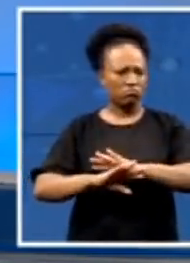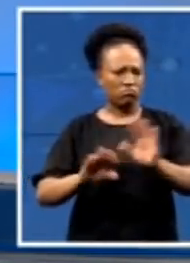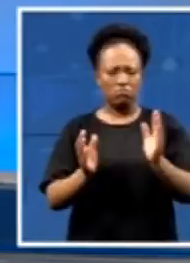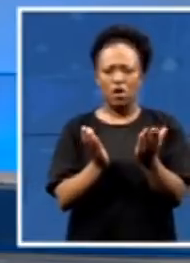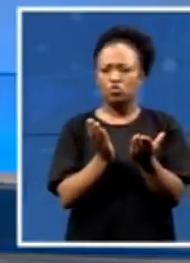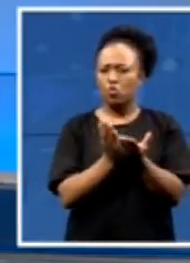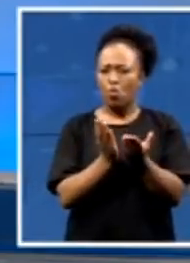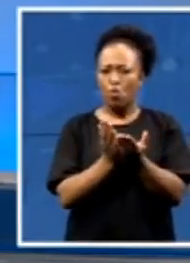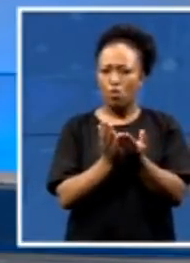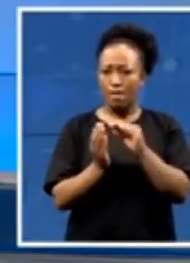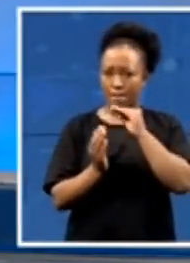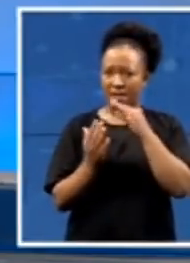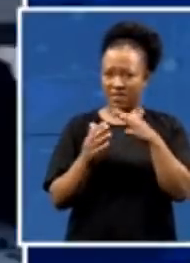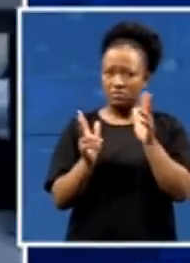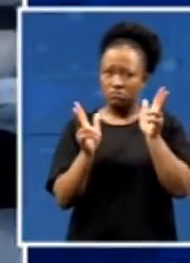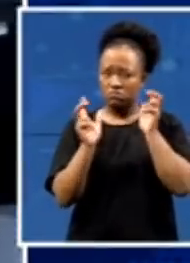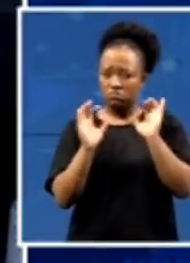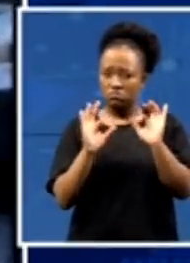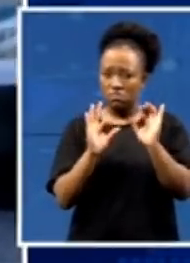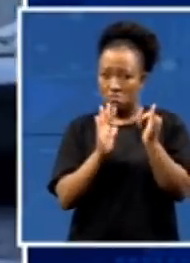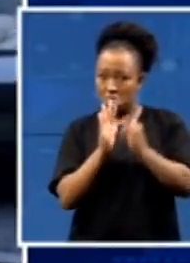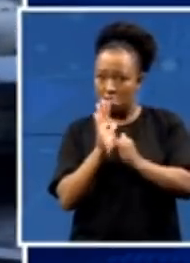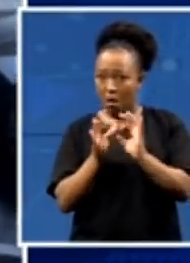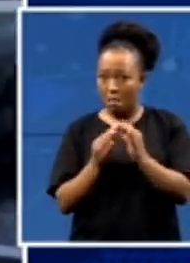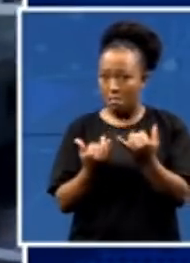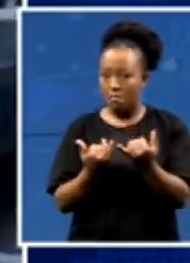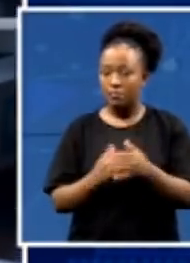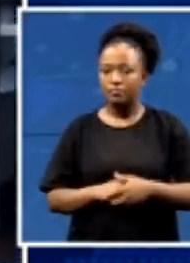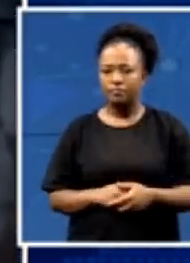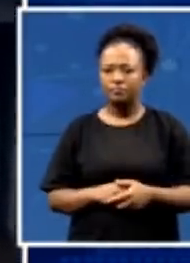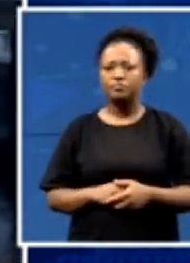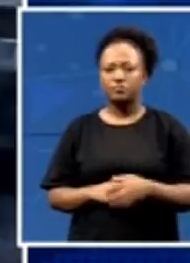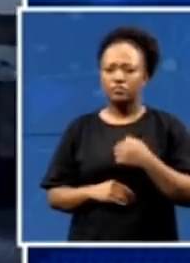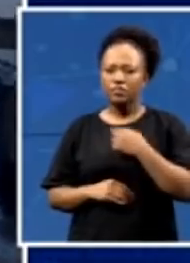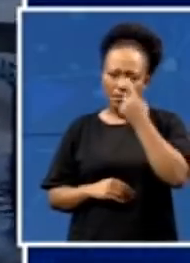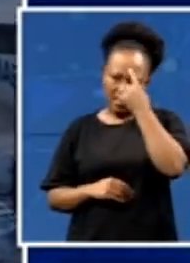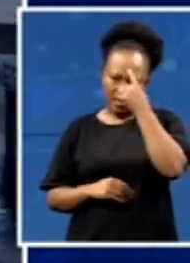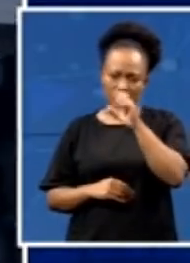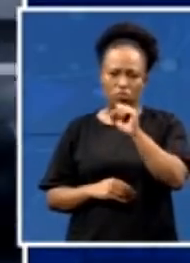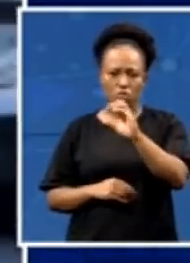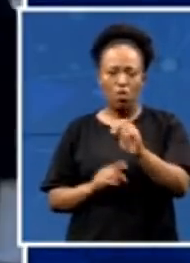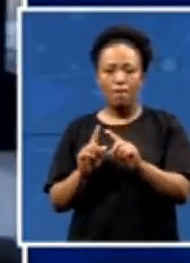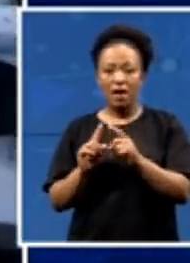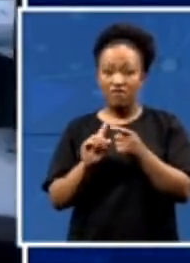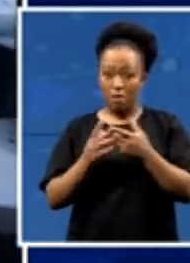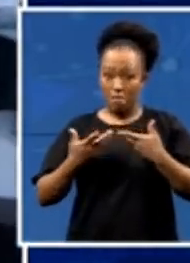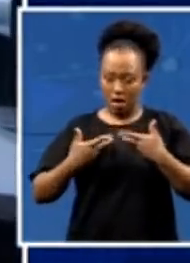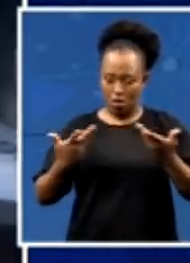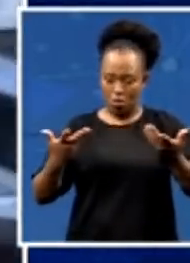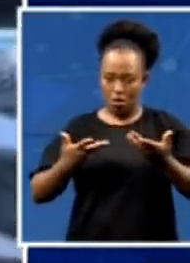heeded? I think so. From where I am, I haven't even seen one person or one school